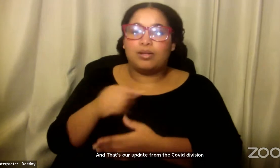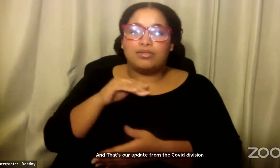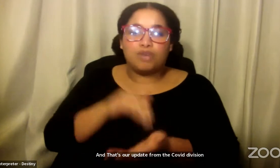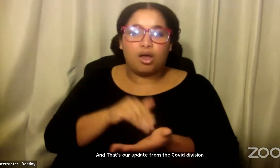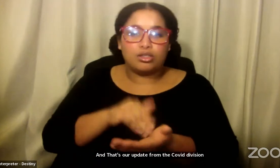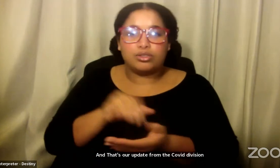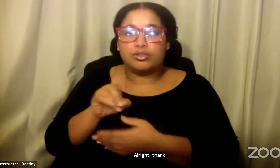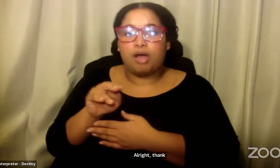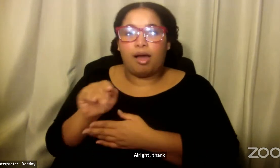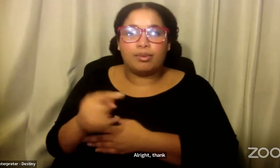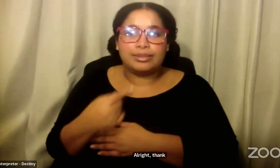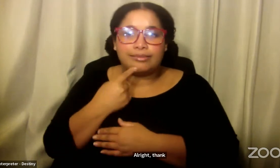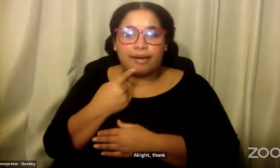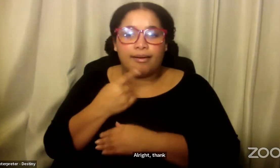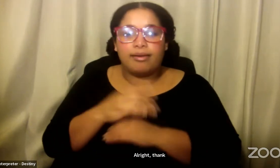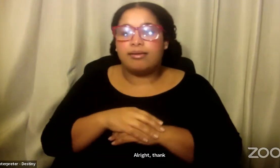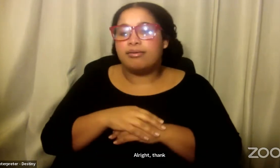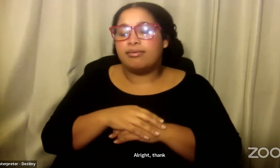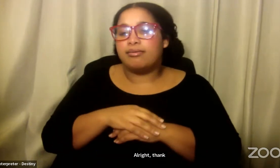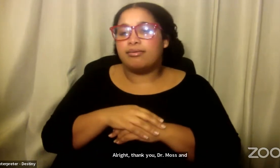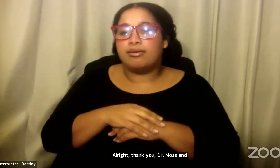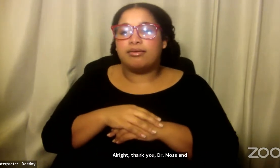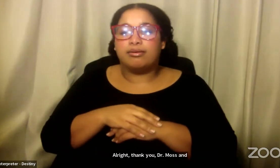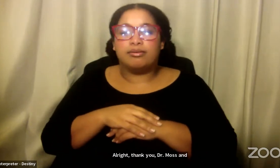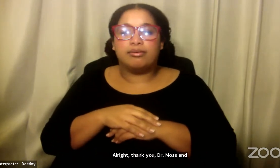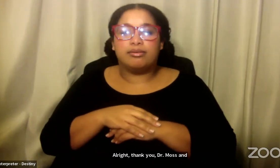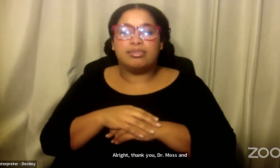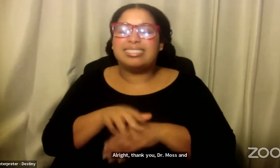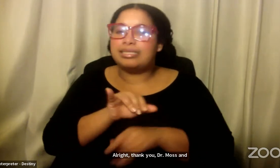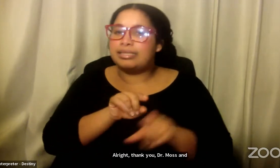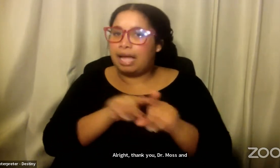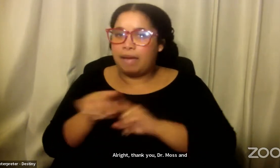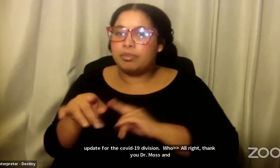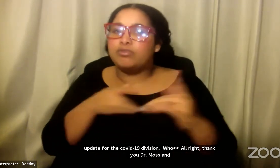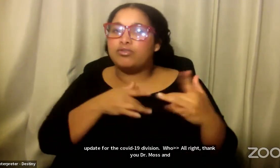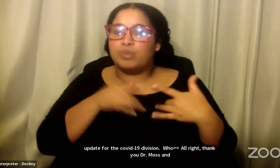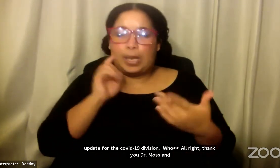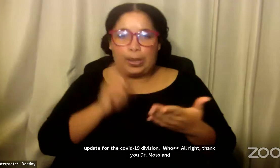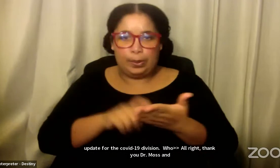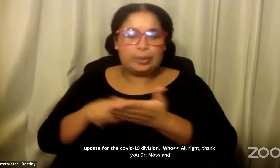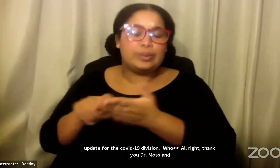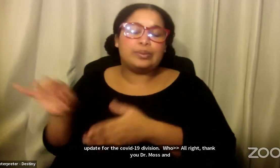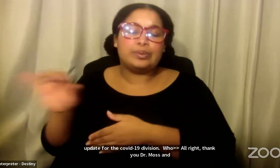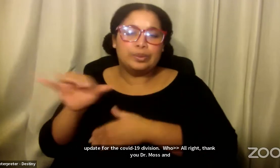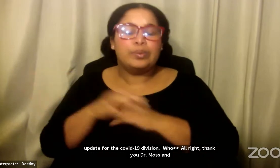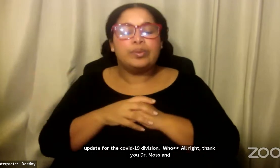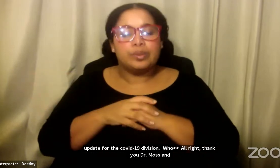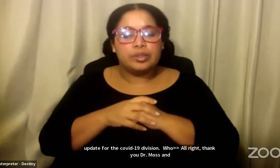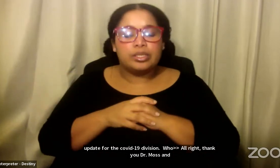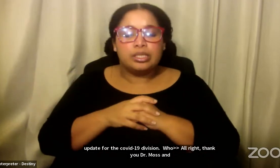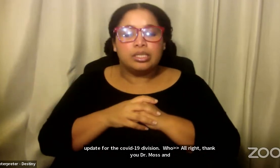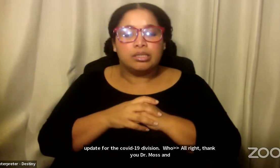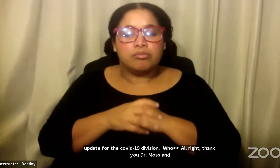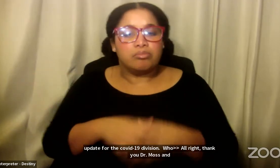We're noticing, you know, those similar kind of concerns as well. I just